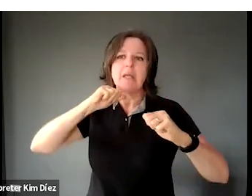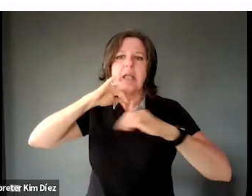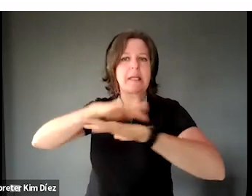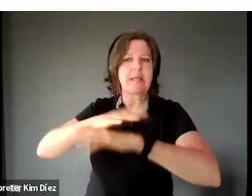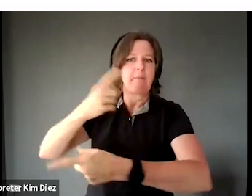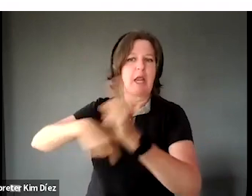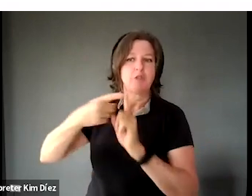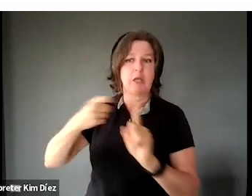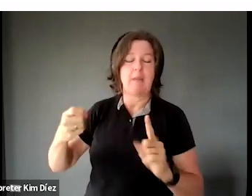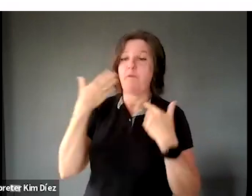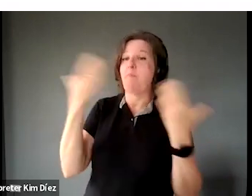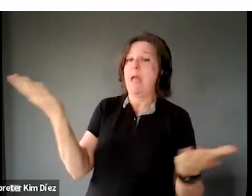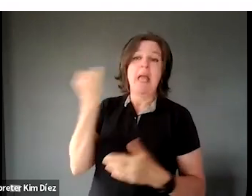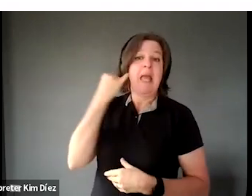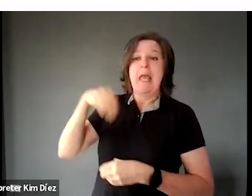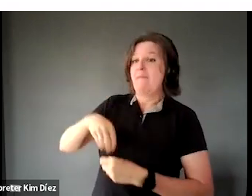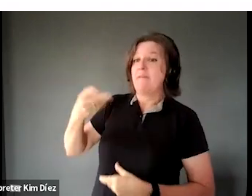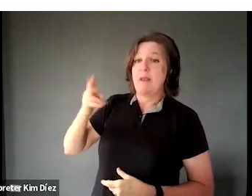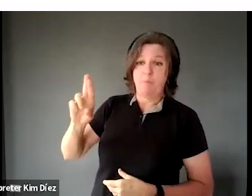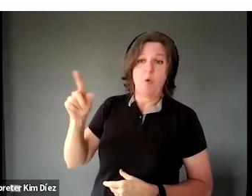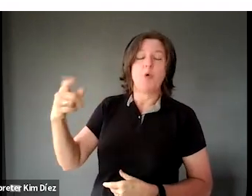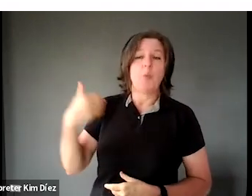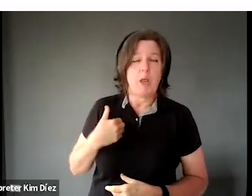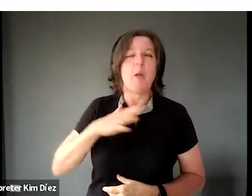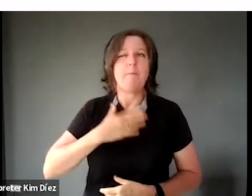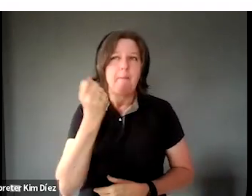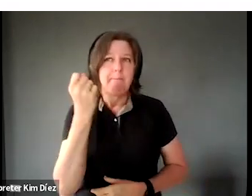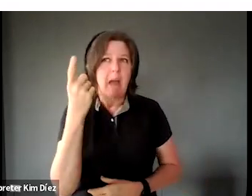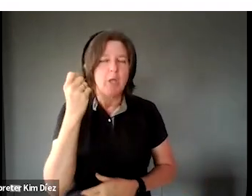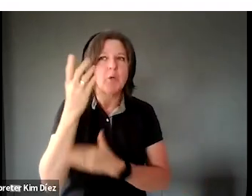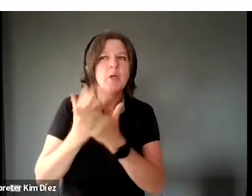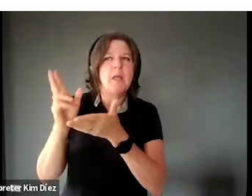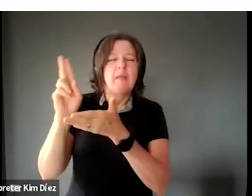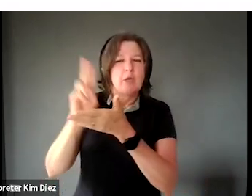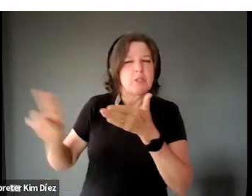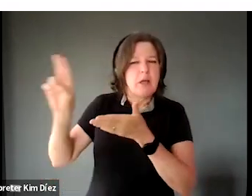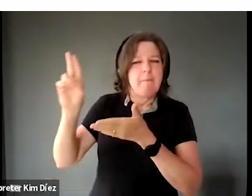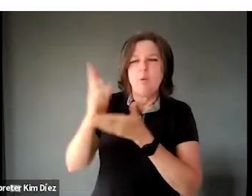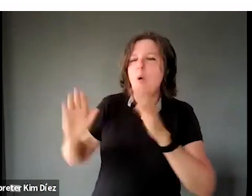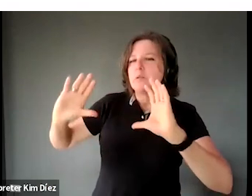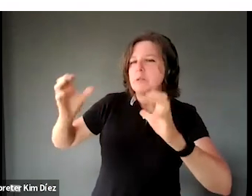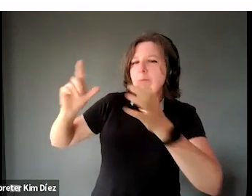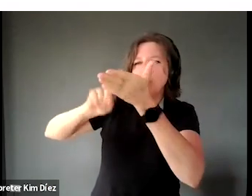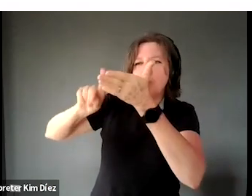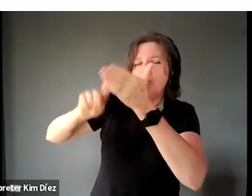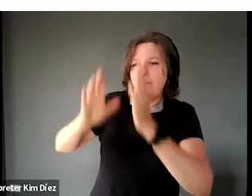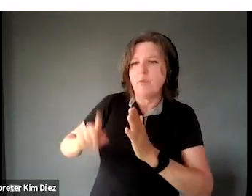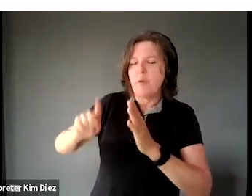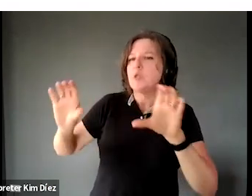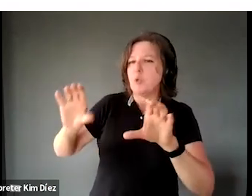see what the source of cadmium was. I am not sure that this is existing in Puerto